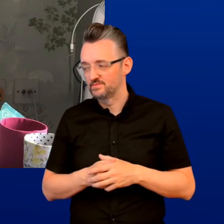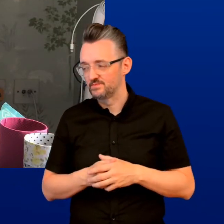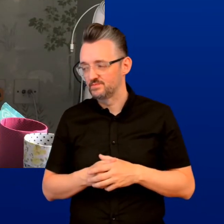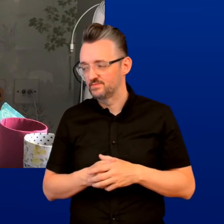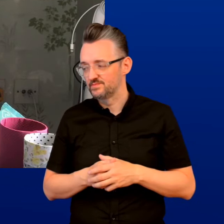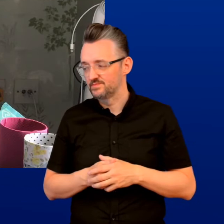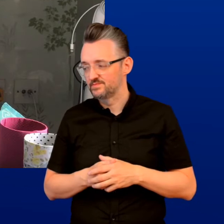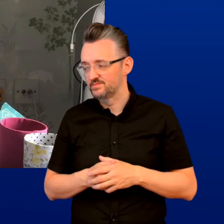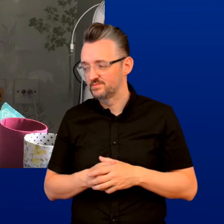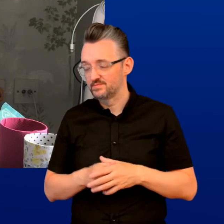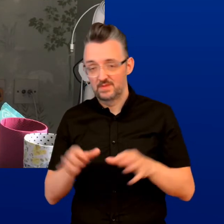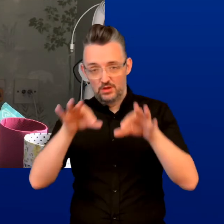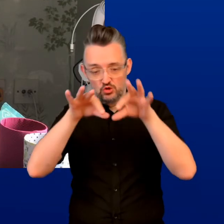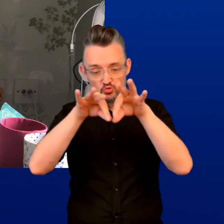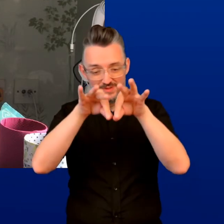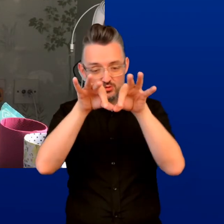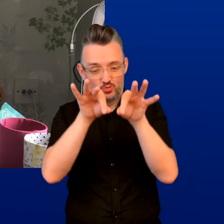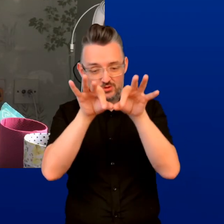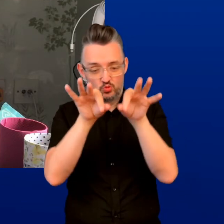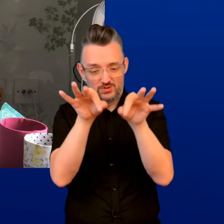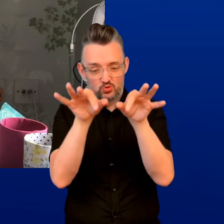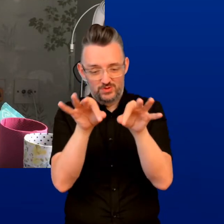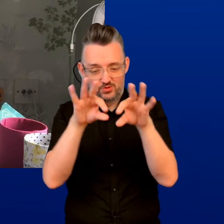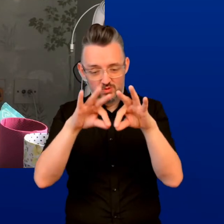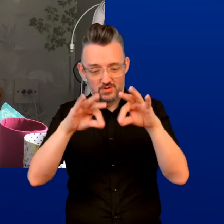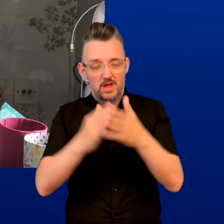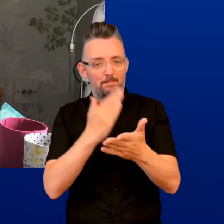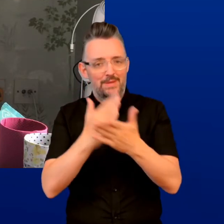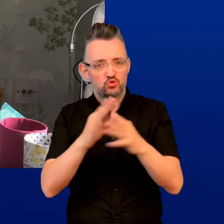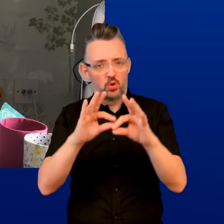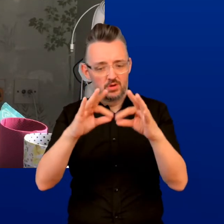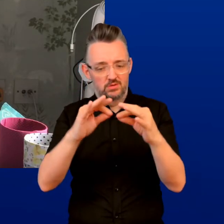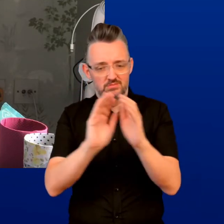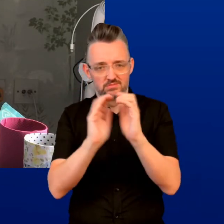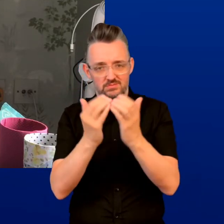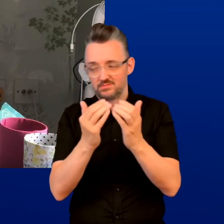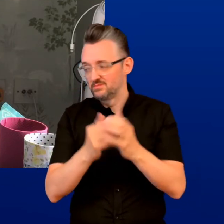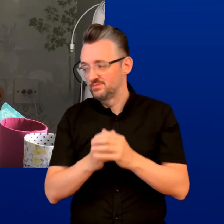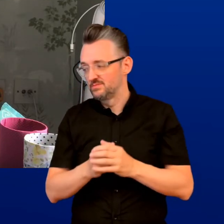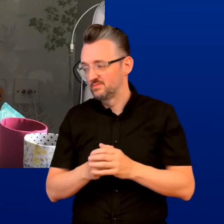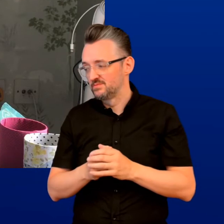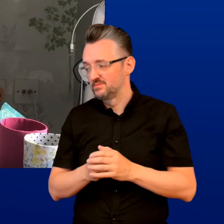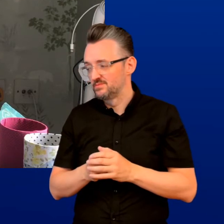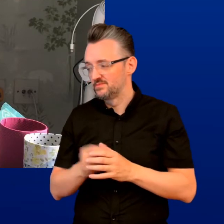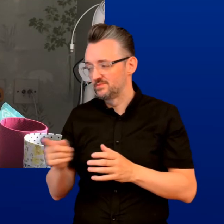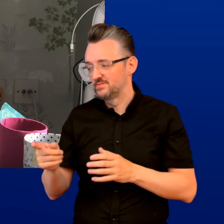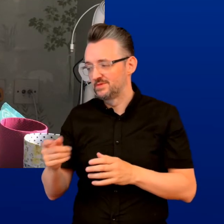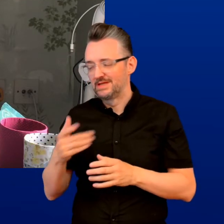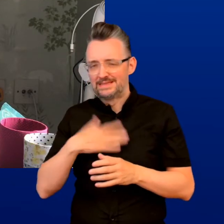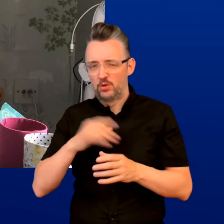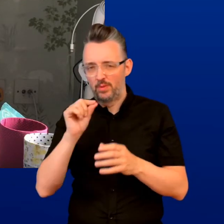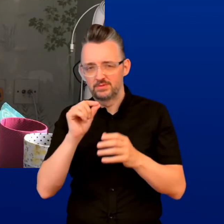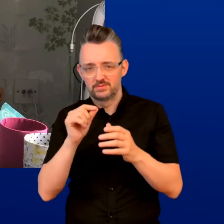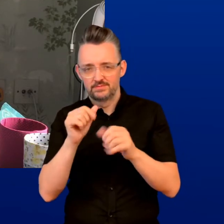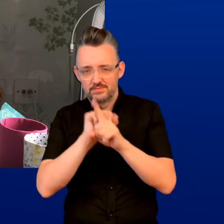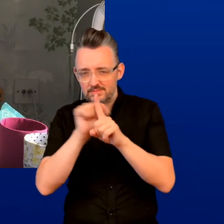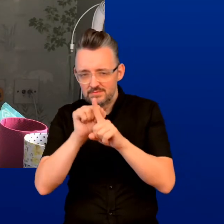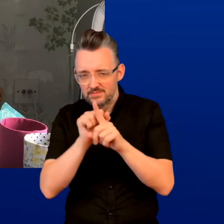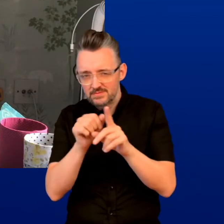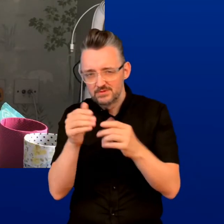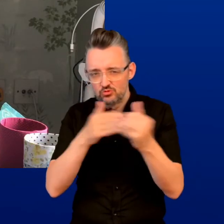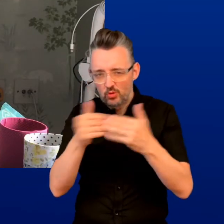And then just squeeze it the way I told you last time, keep it tight. This one needs to be loosened again a wee bit.